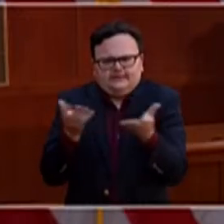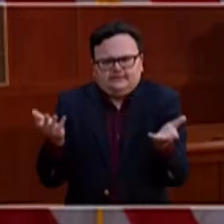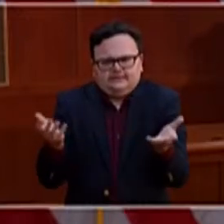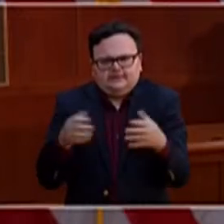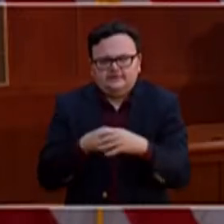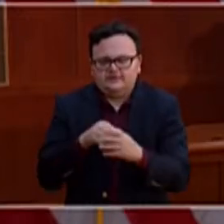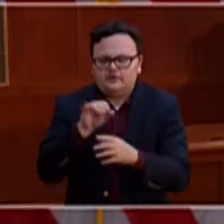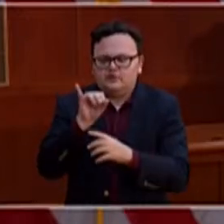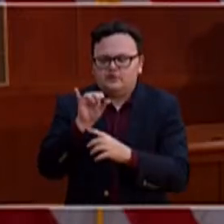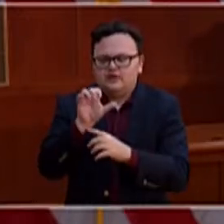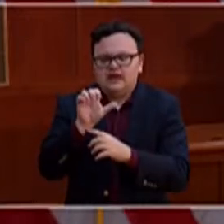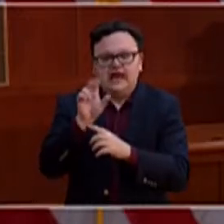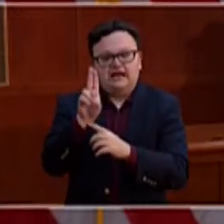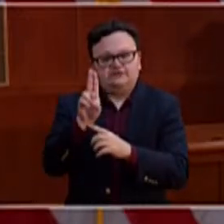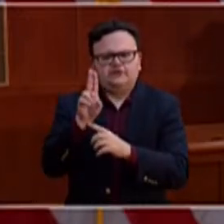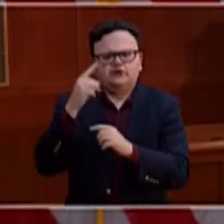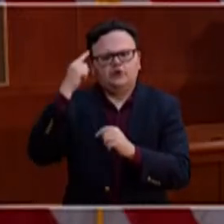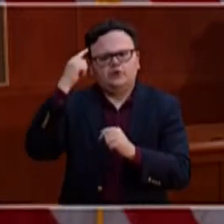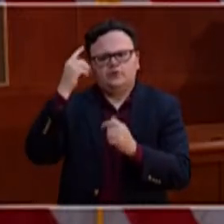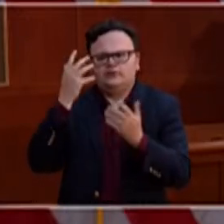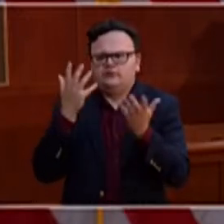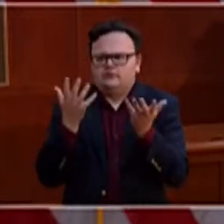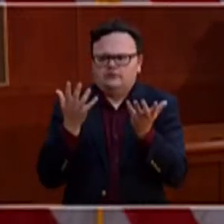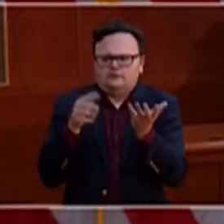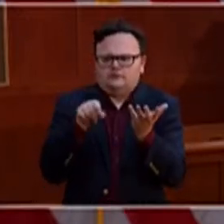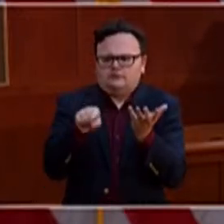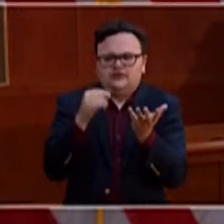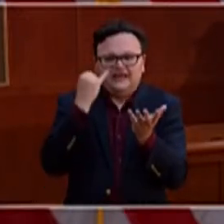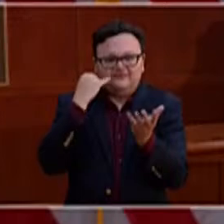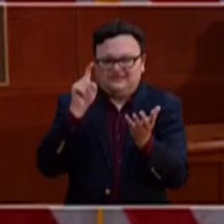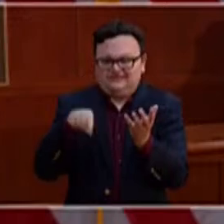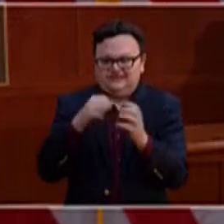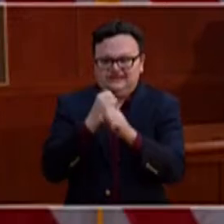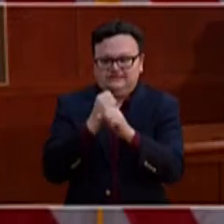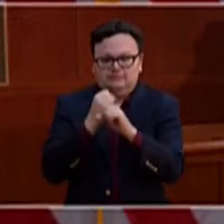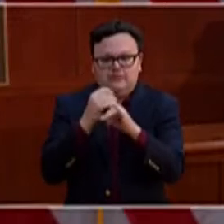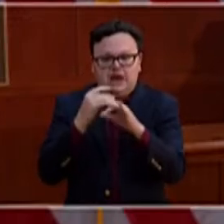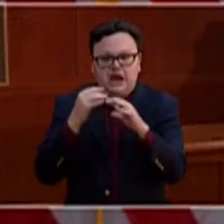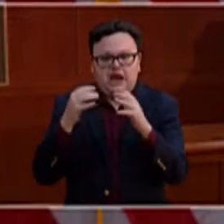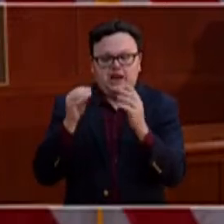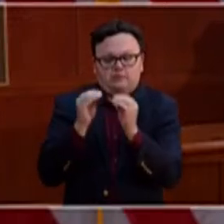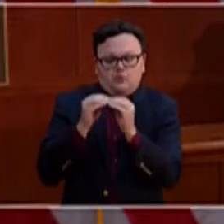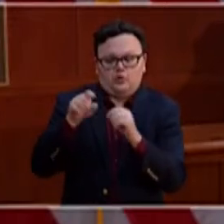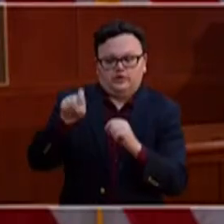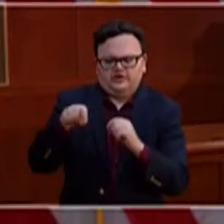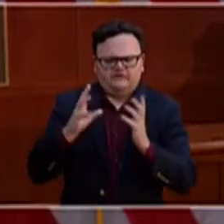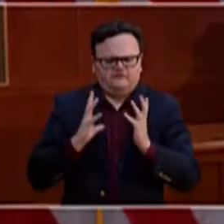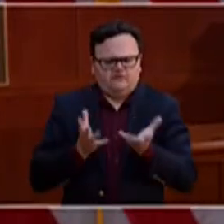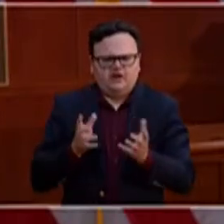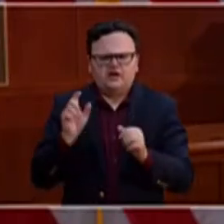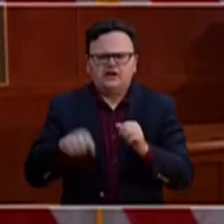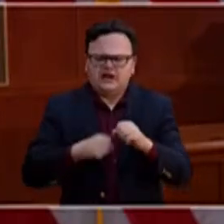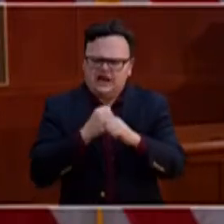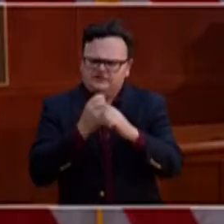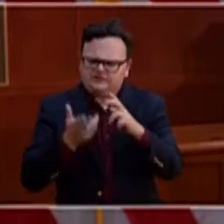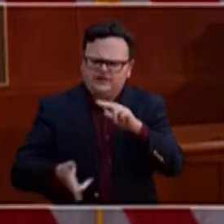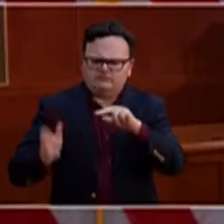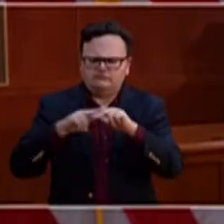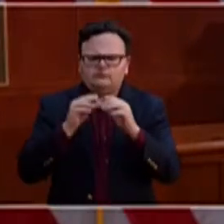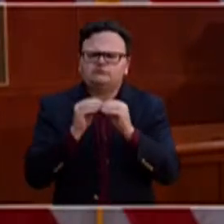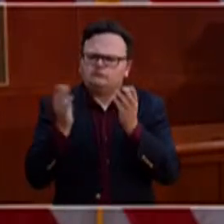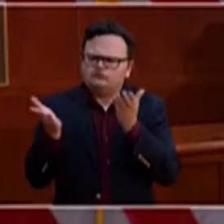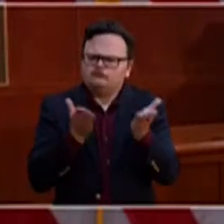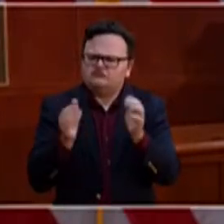a fixed product. If there's an expanded need, then they can expand those types of services, and these hospitals throughout